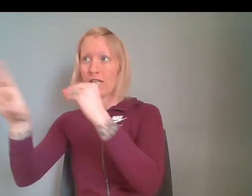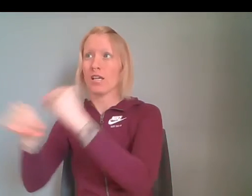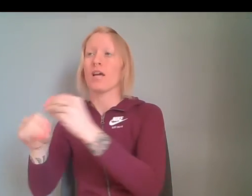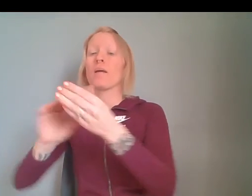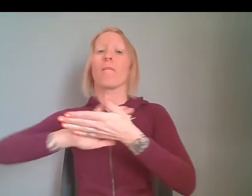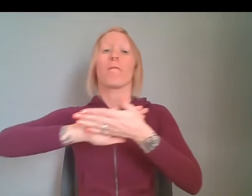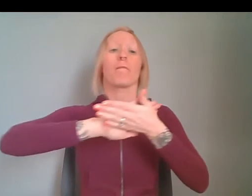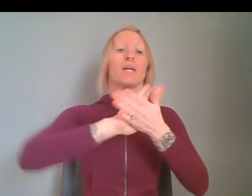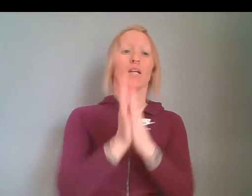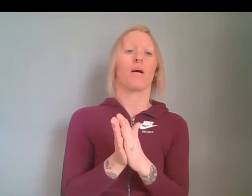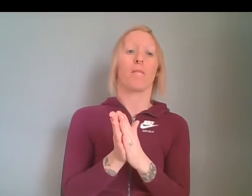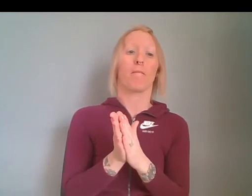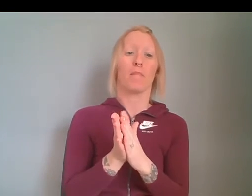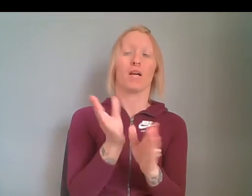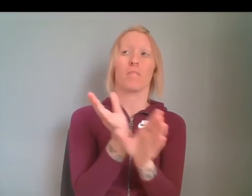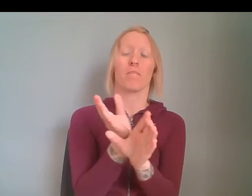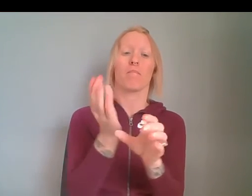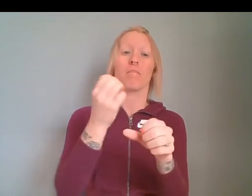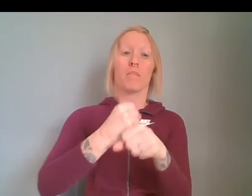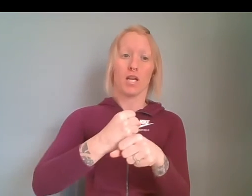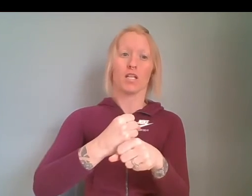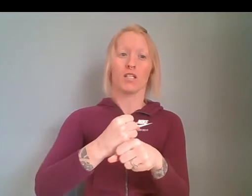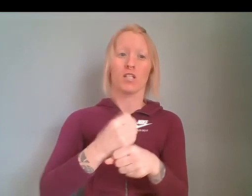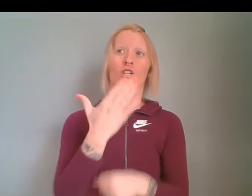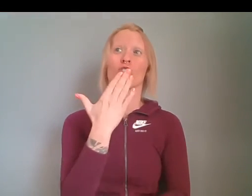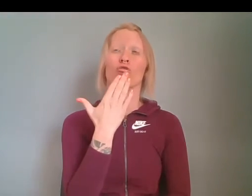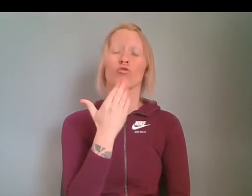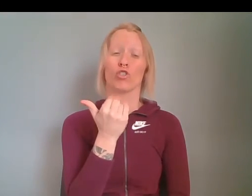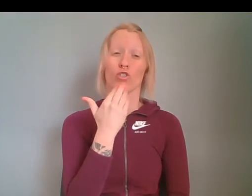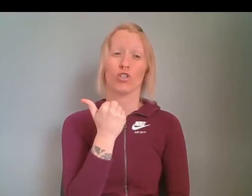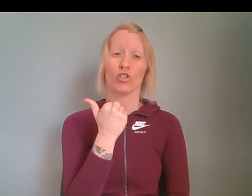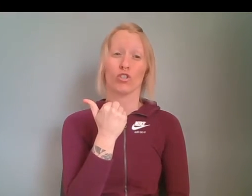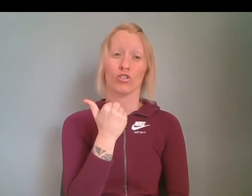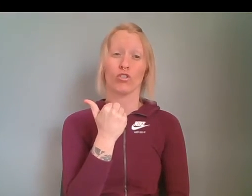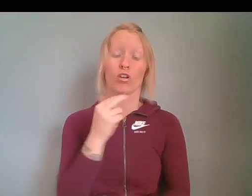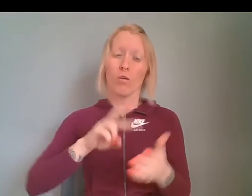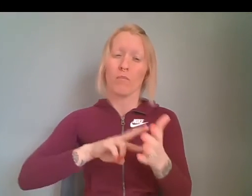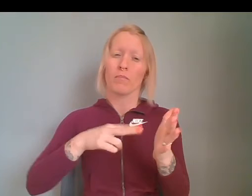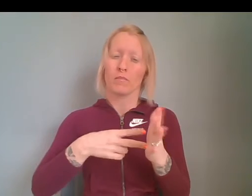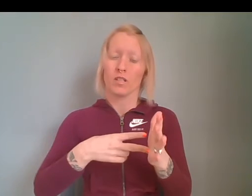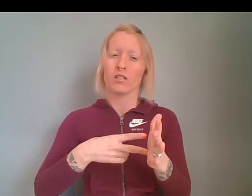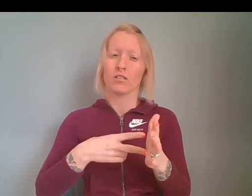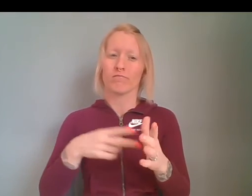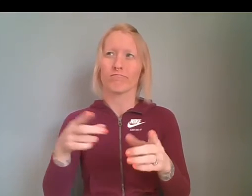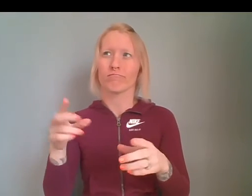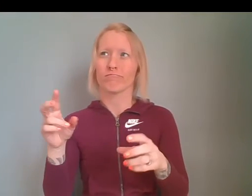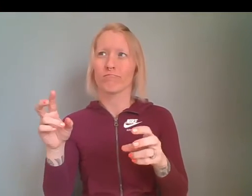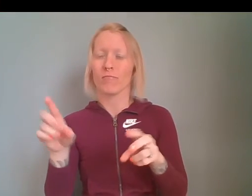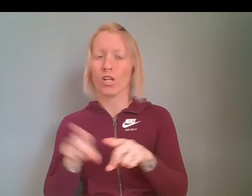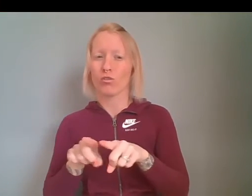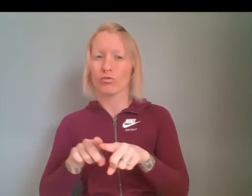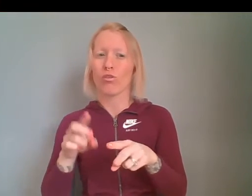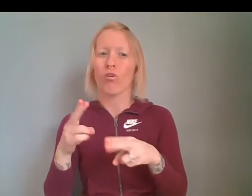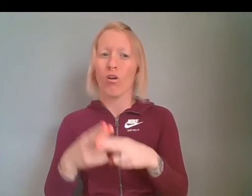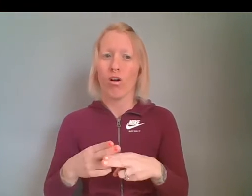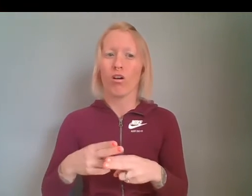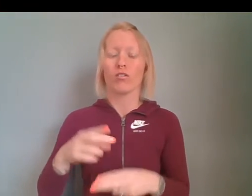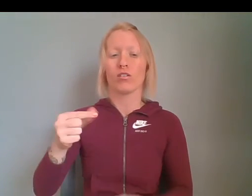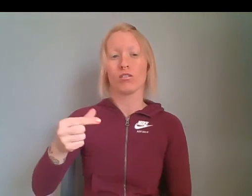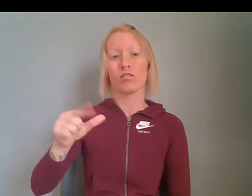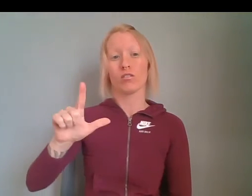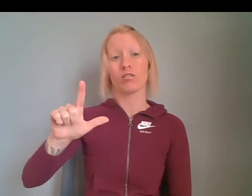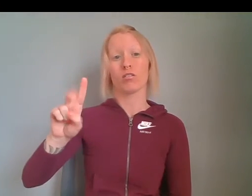which we call glucose, right? Yeah. Sugar, and it's going to have something left over, and it's going to have oxygen left over. Look at